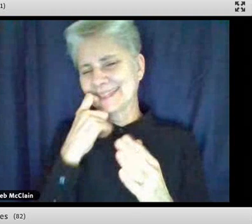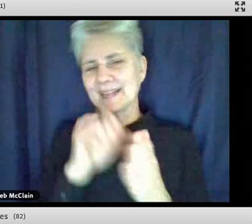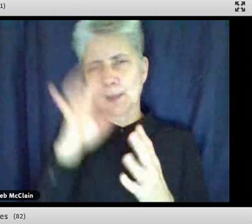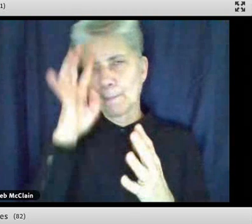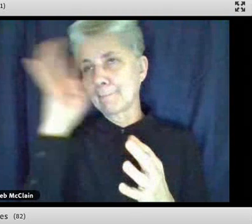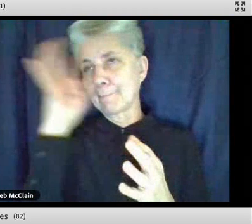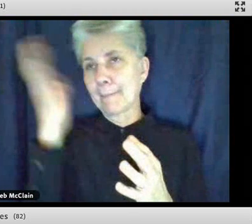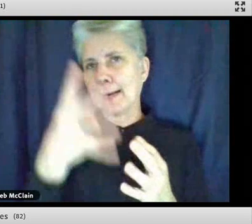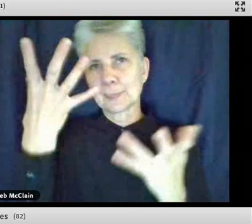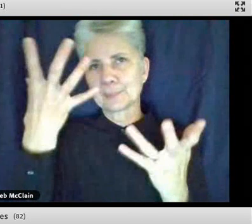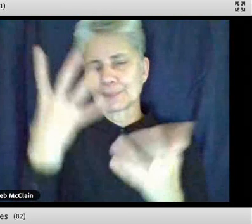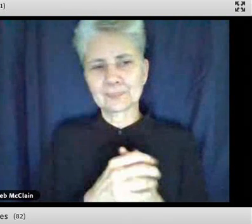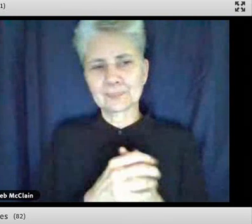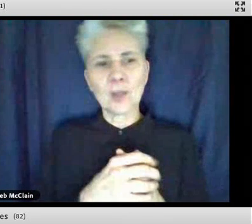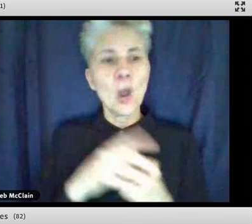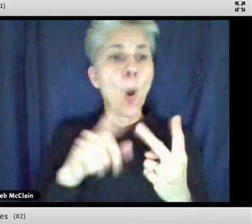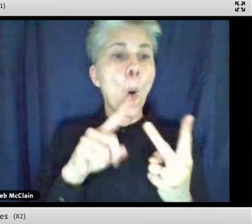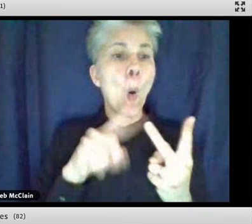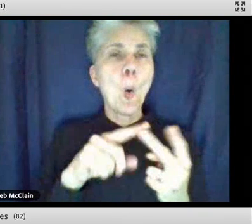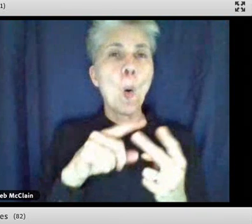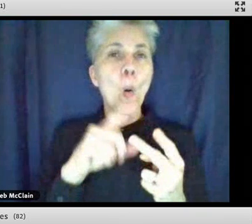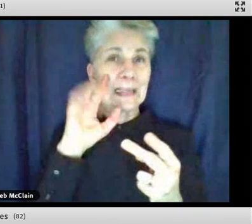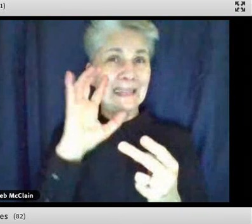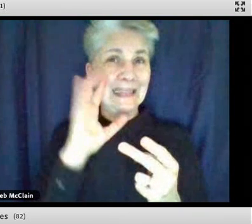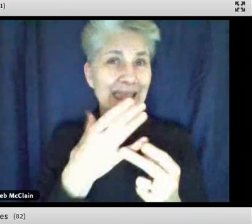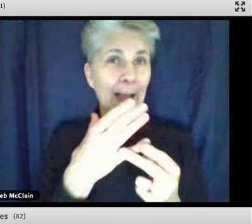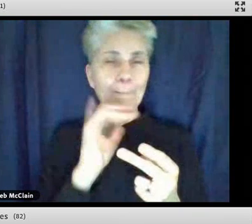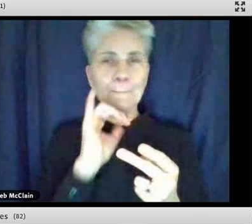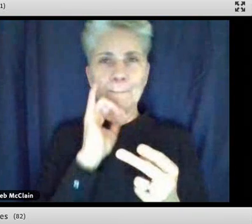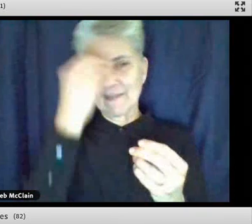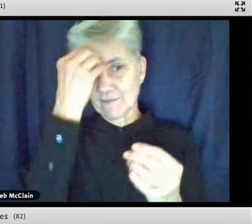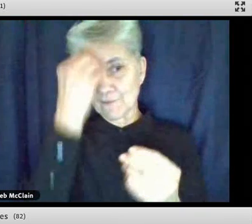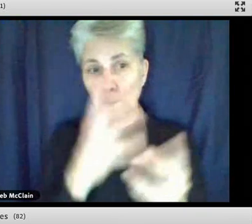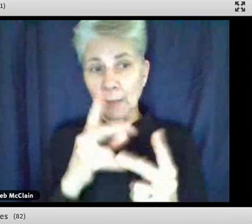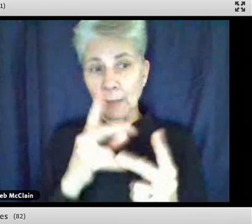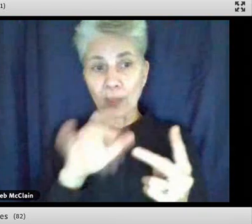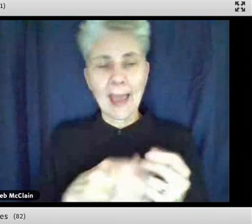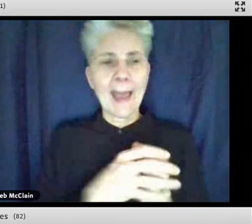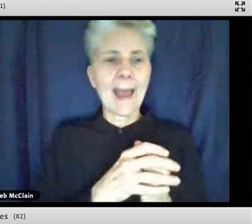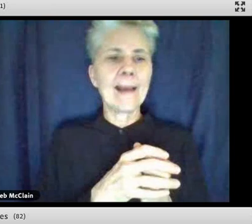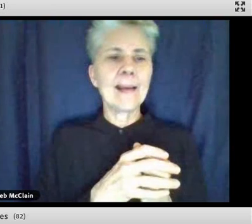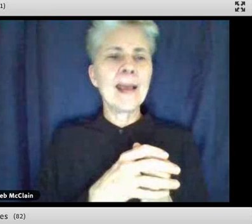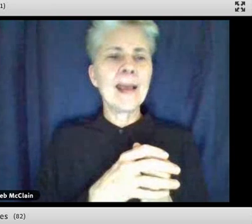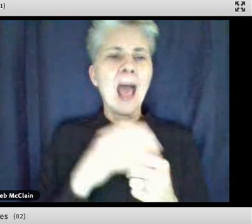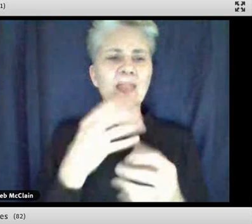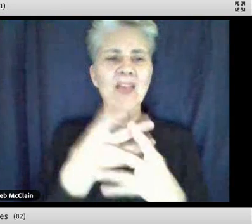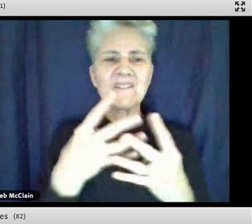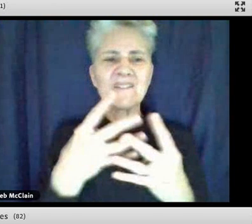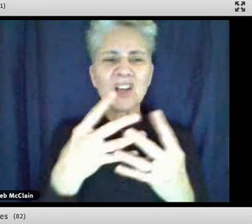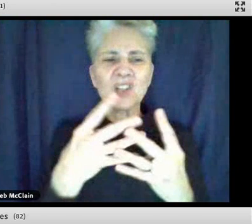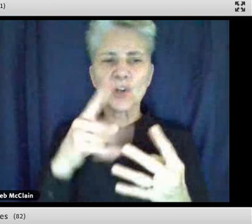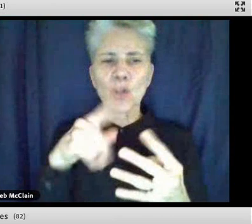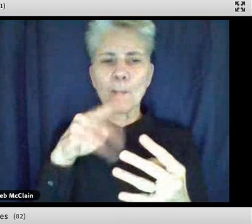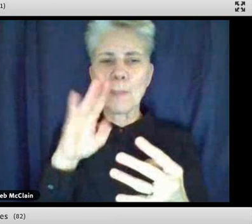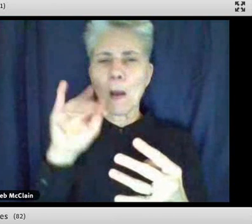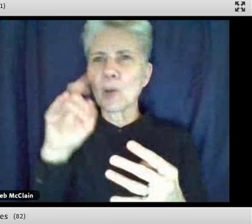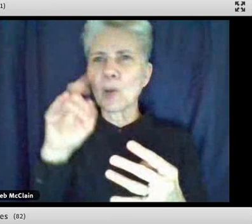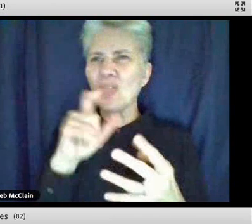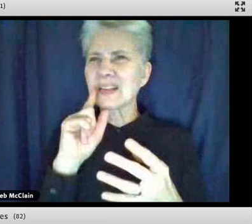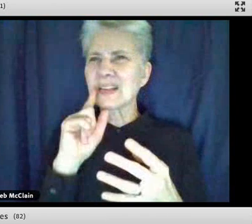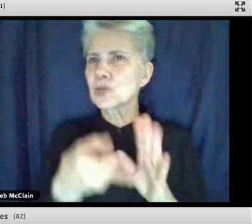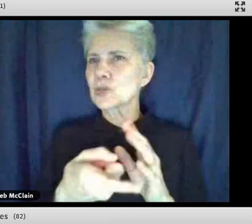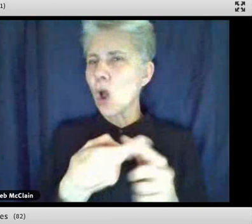information or it's made to kind of misinform people. And then the filter bubble. Things are so automated today